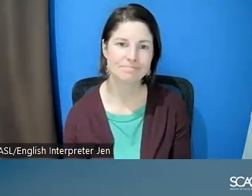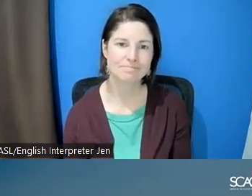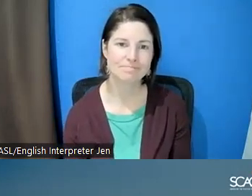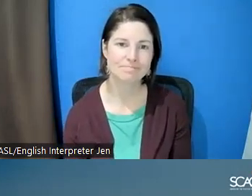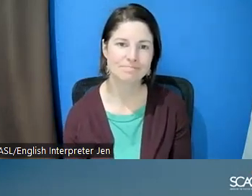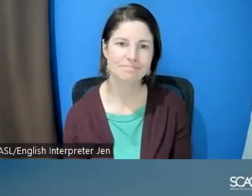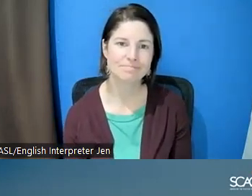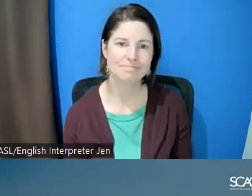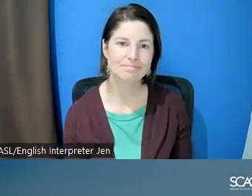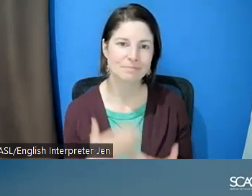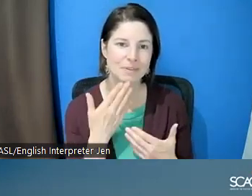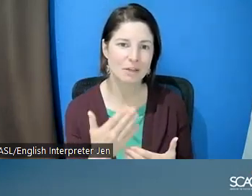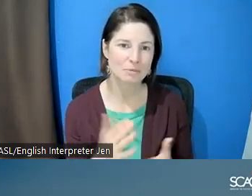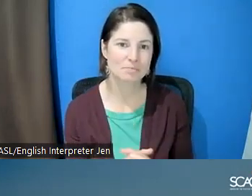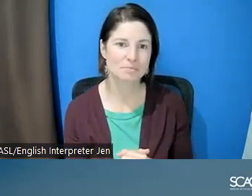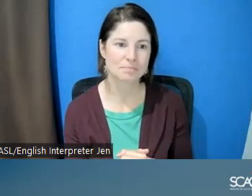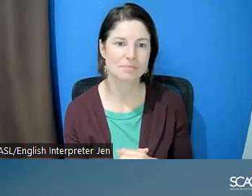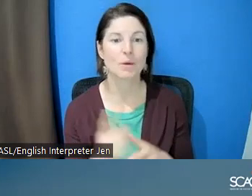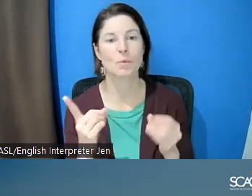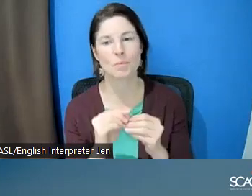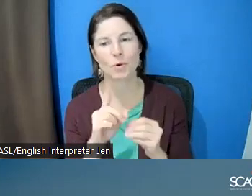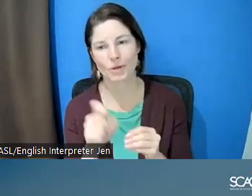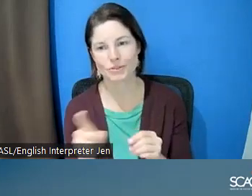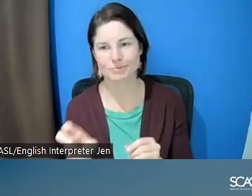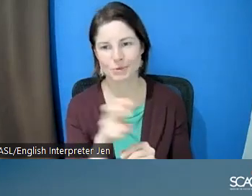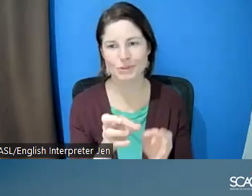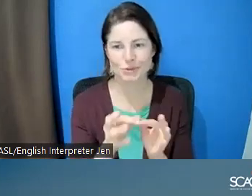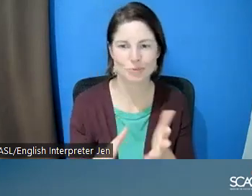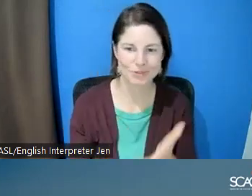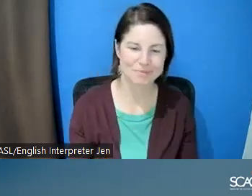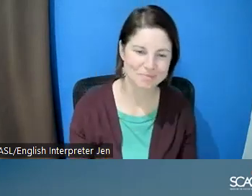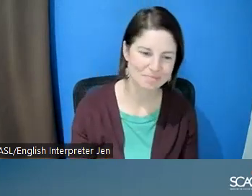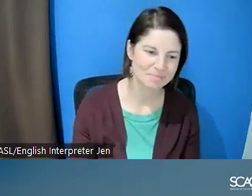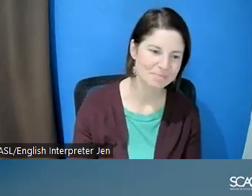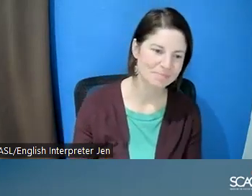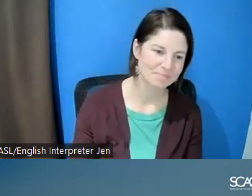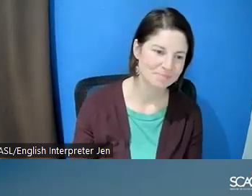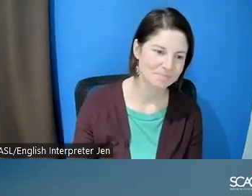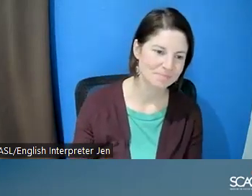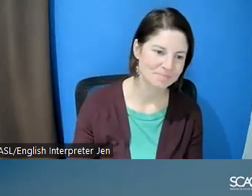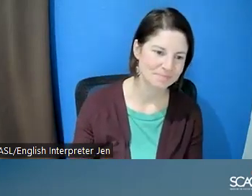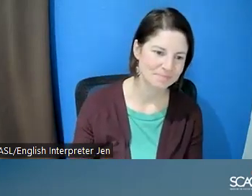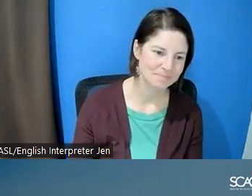Thank you, Andres. Okay, I see one more hand up from Josiah.